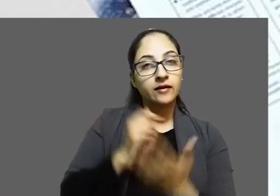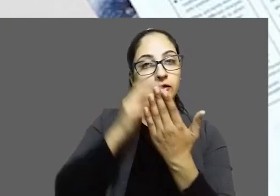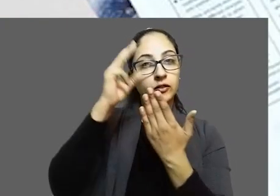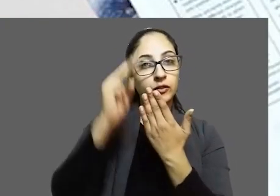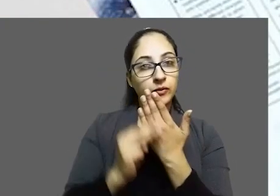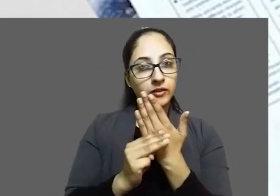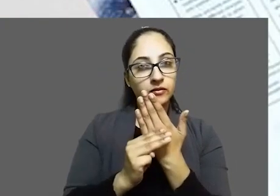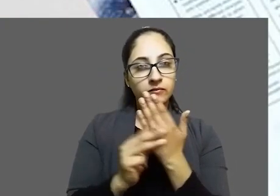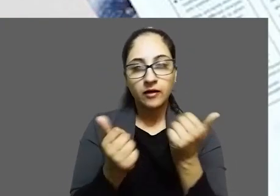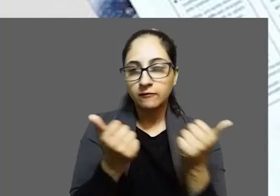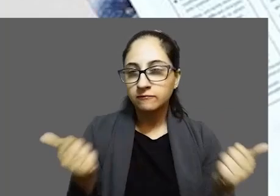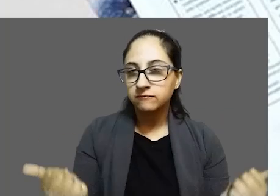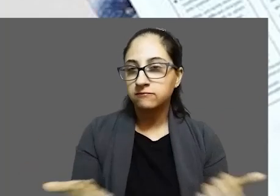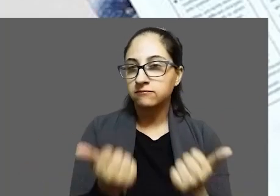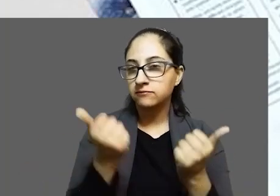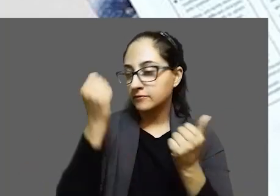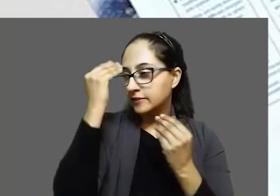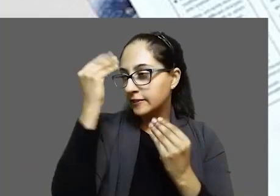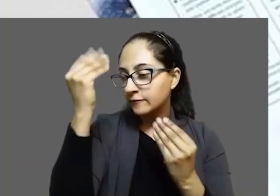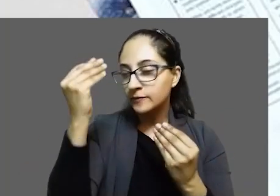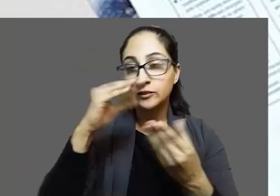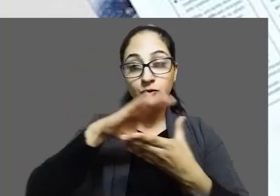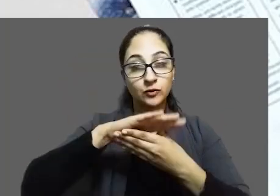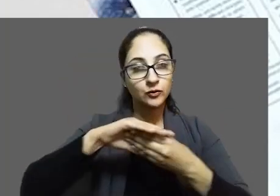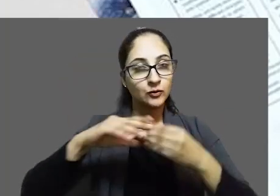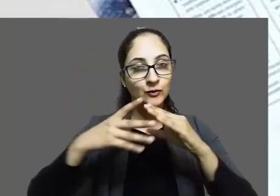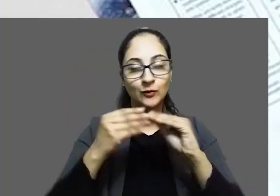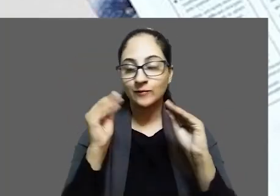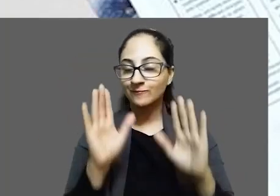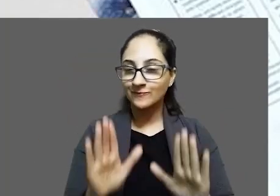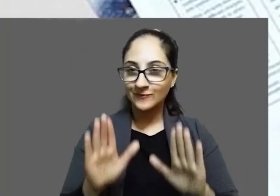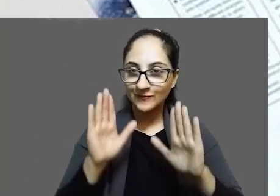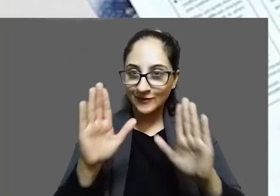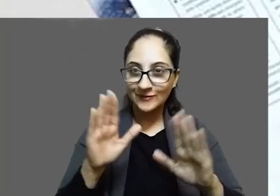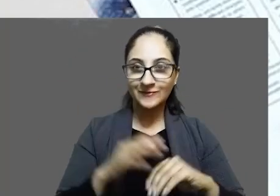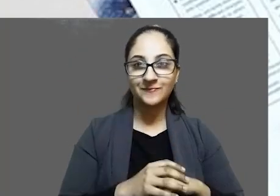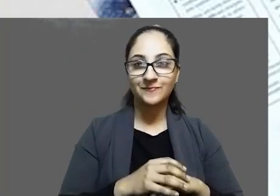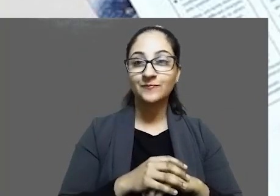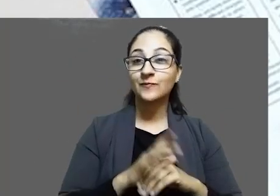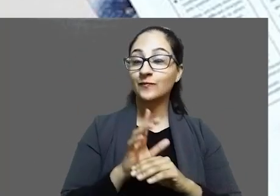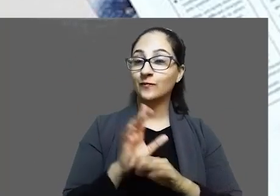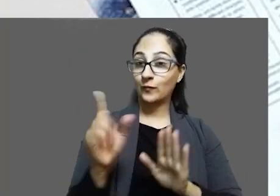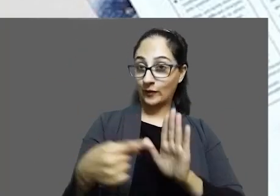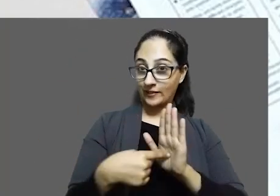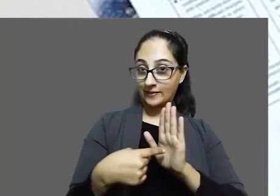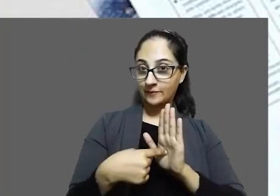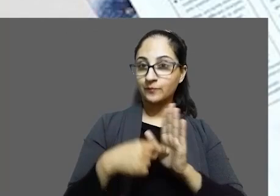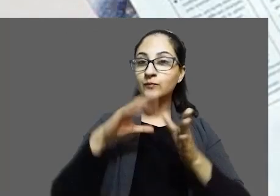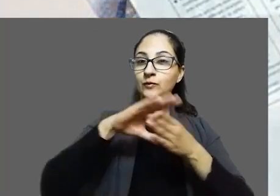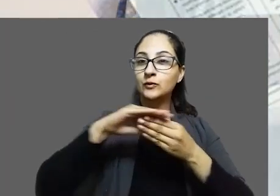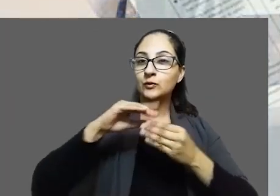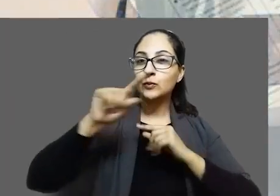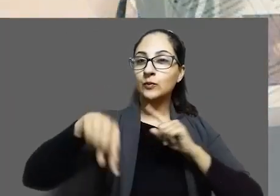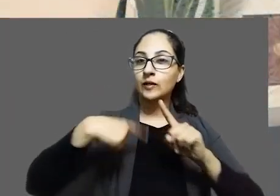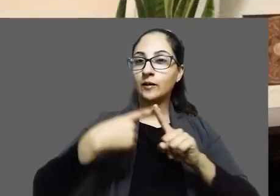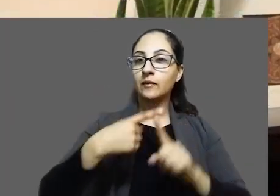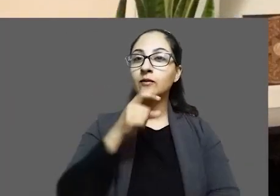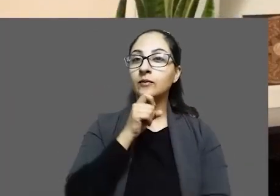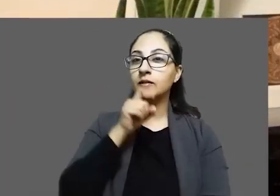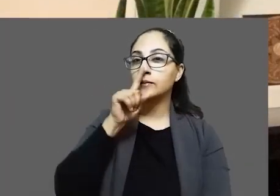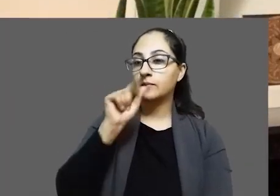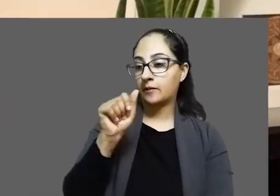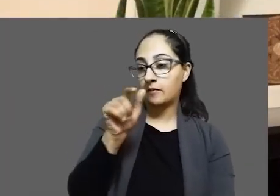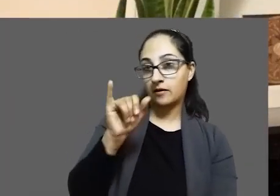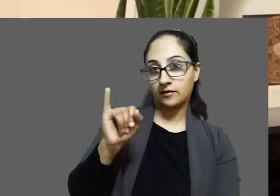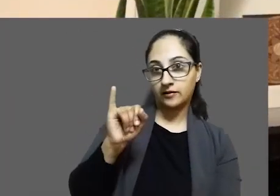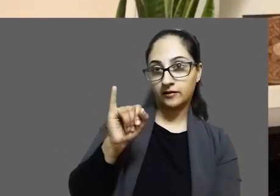curriculum is full of so many rich and beautiful stories. Of particular importance this week are the chronicles on